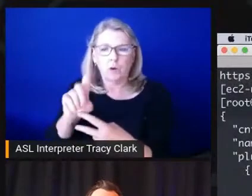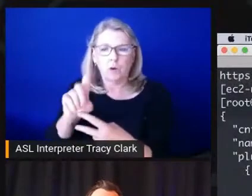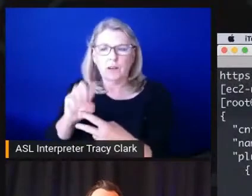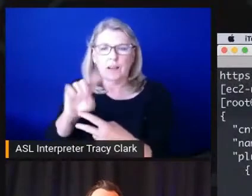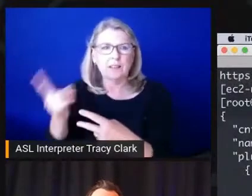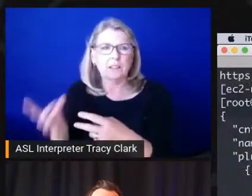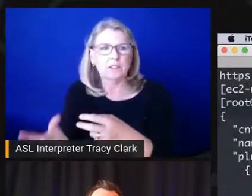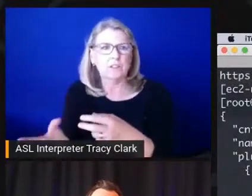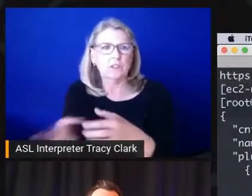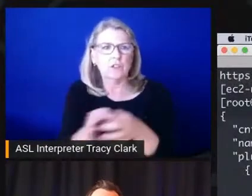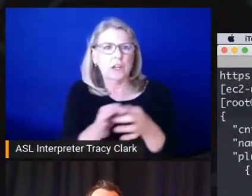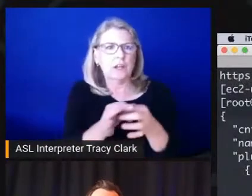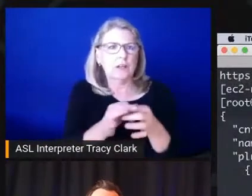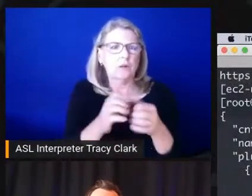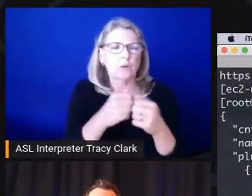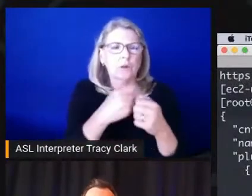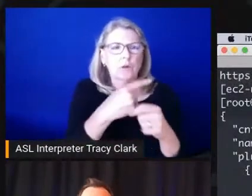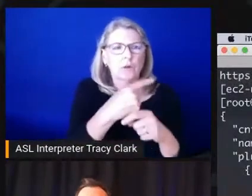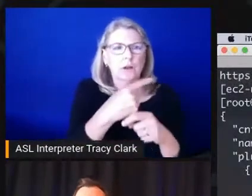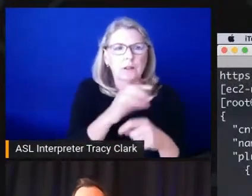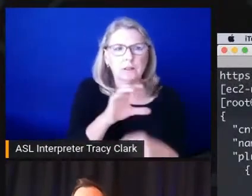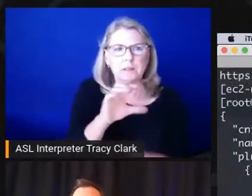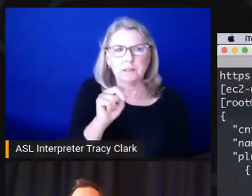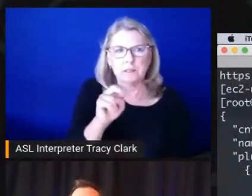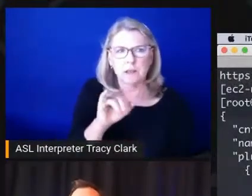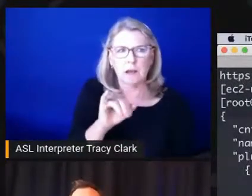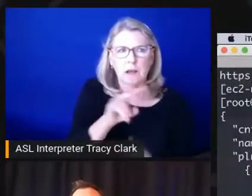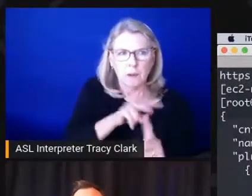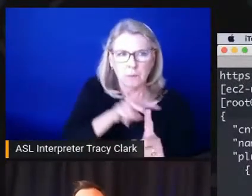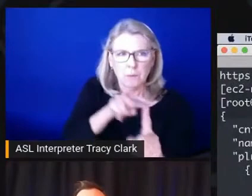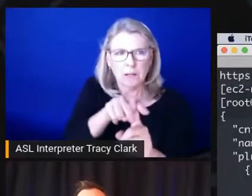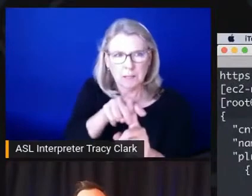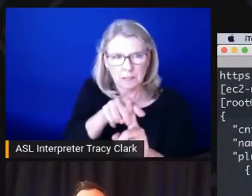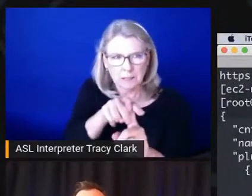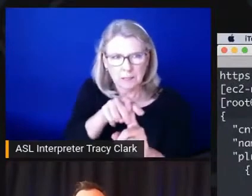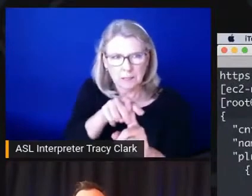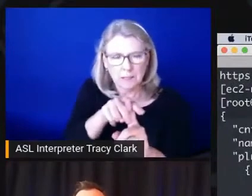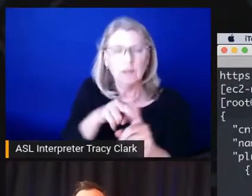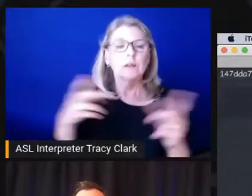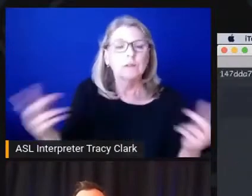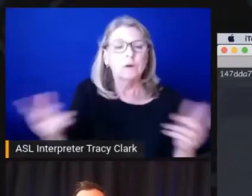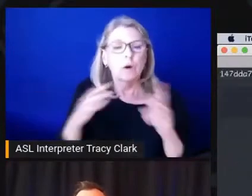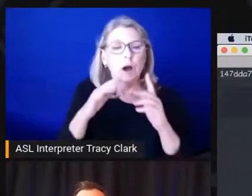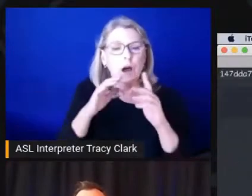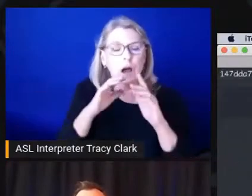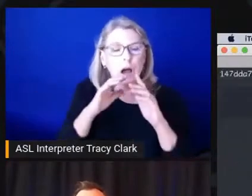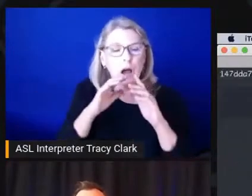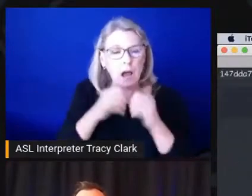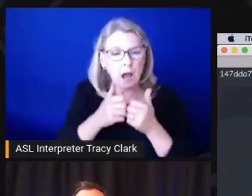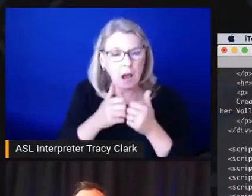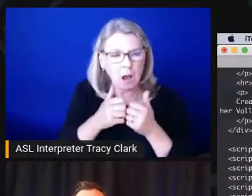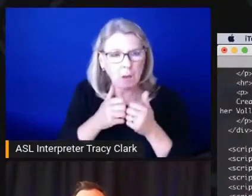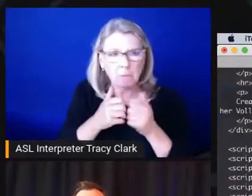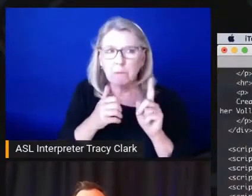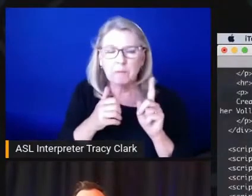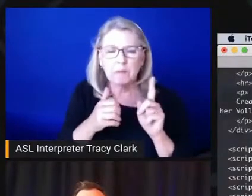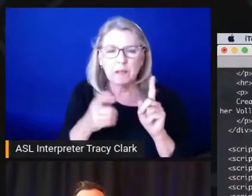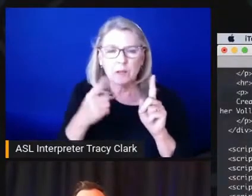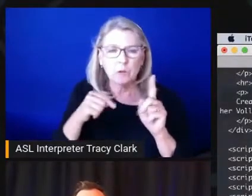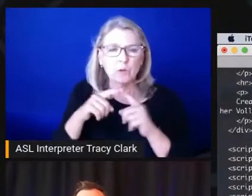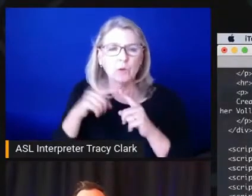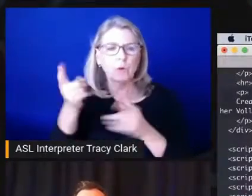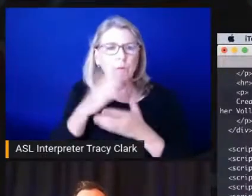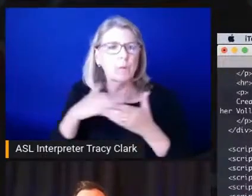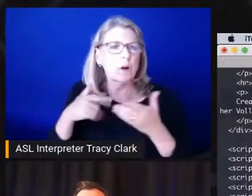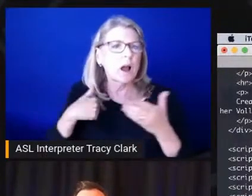regular CNI plugin. So let me go to one of the pod that I have already run. So what